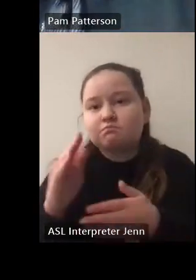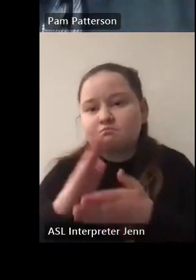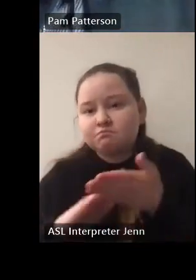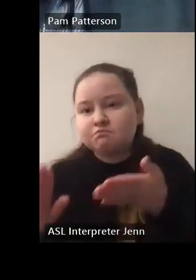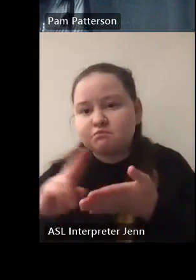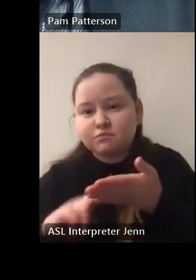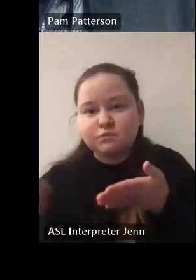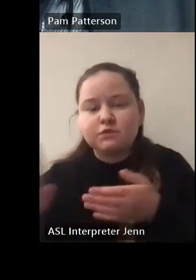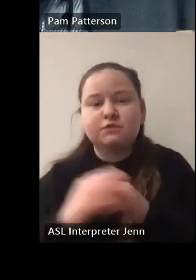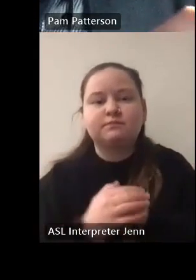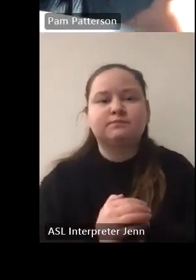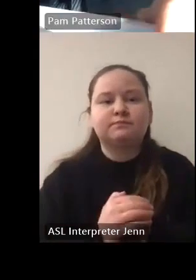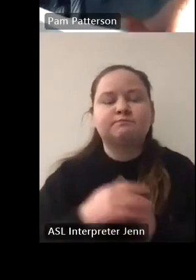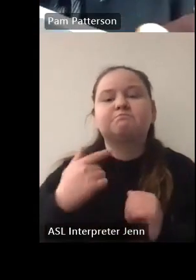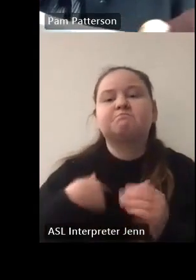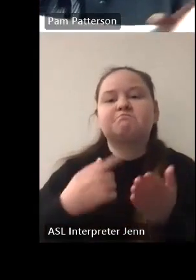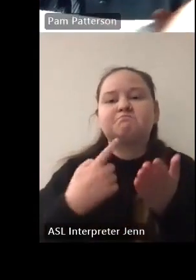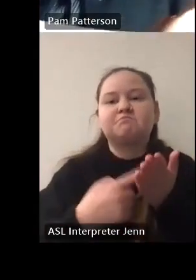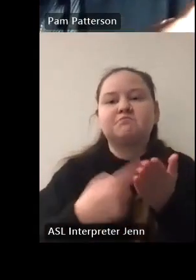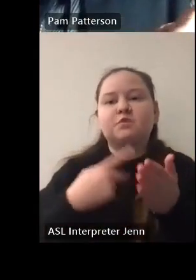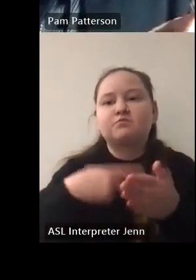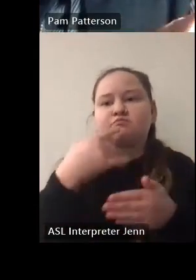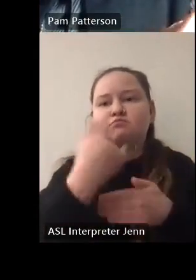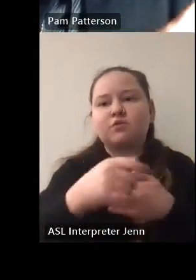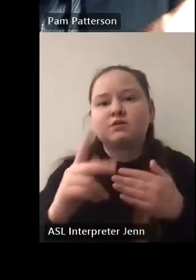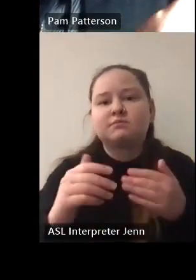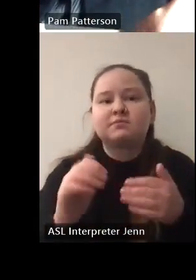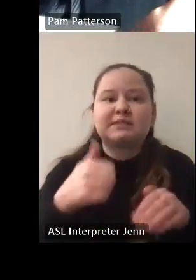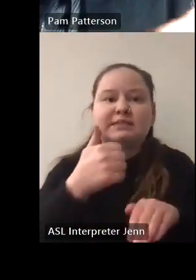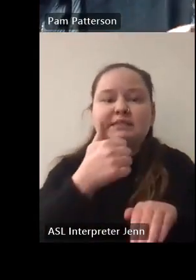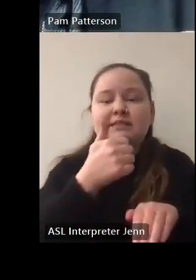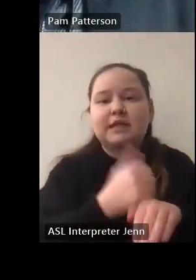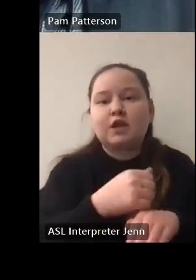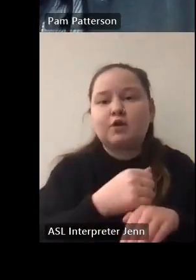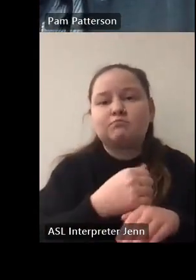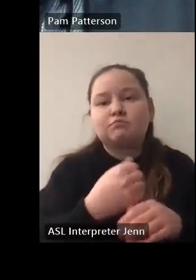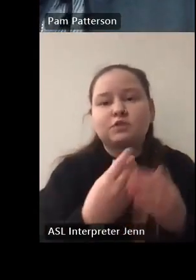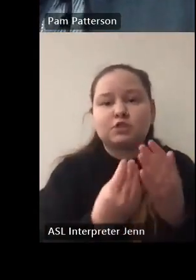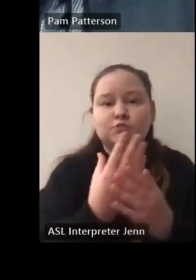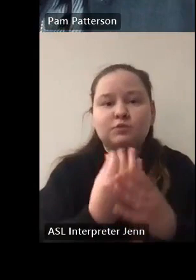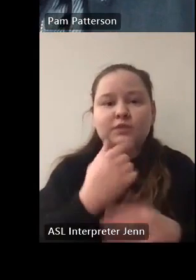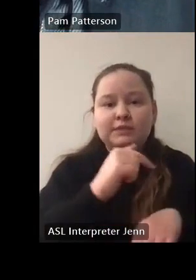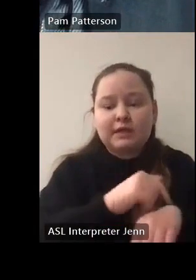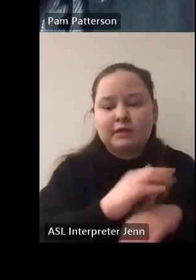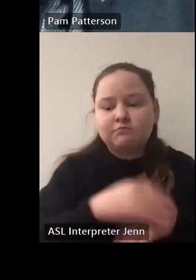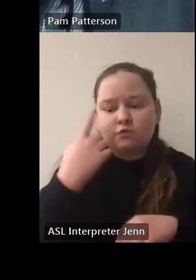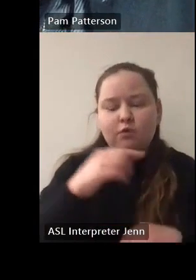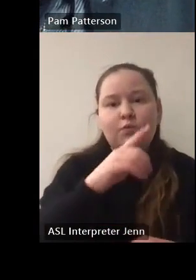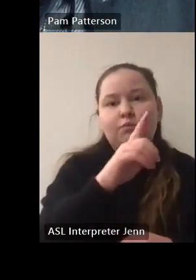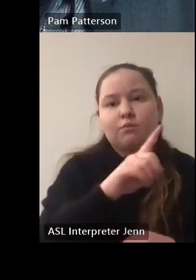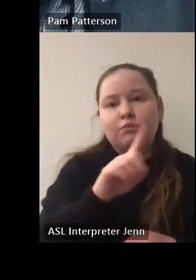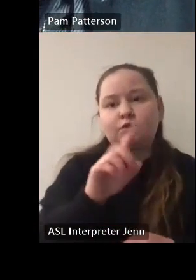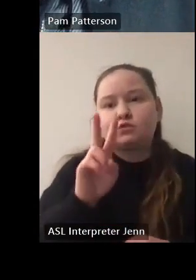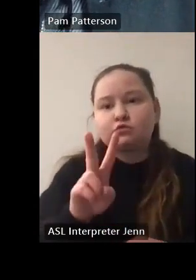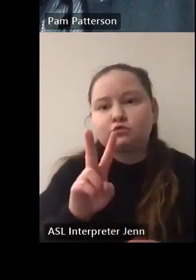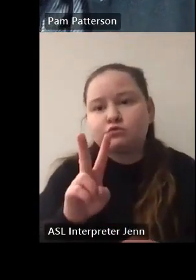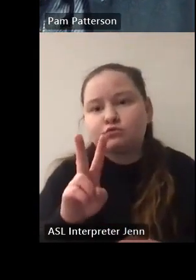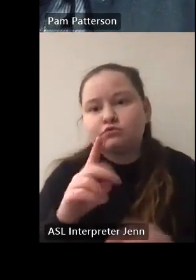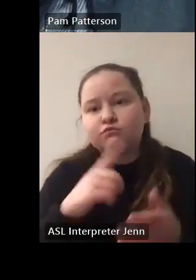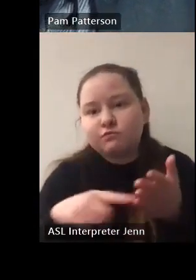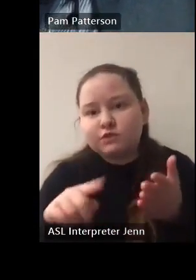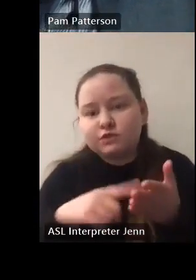spring. This evolved out of 113 research, and this was in the spring of 2023,